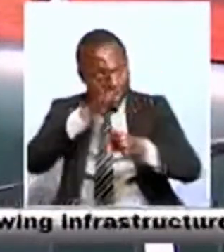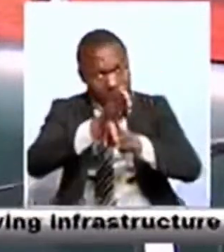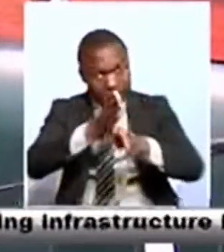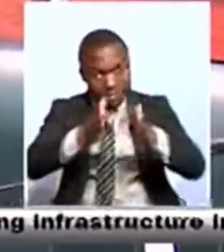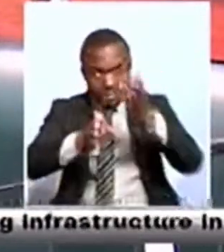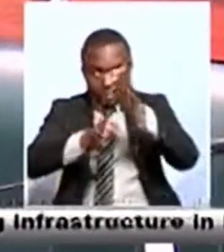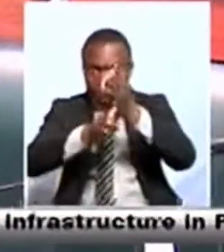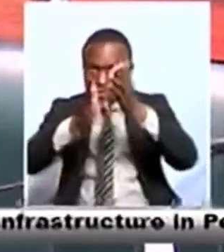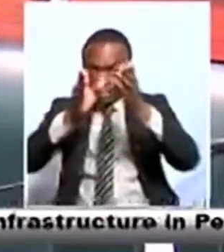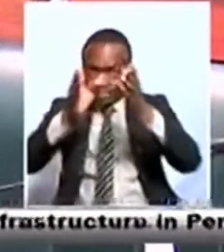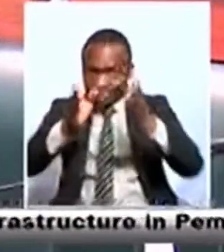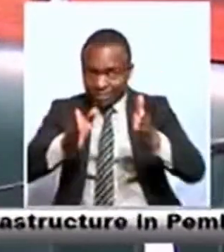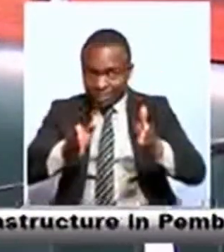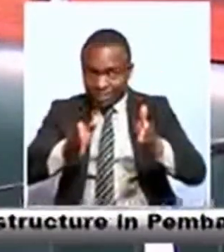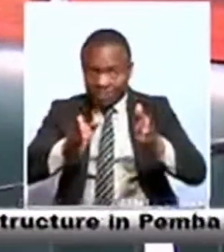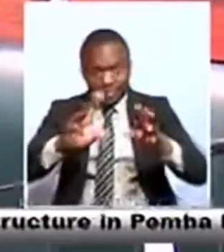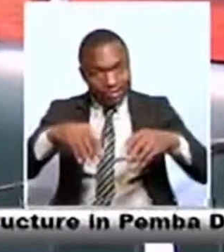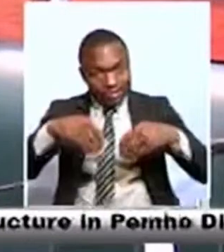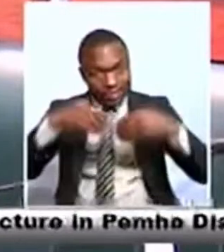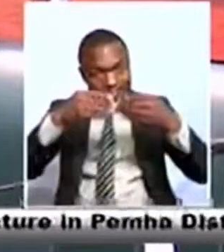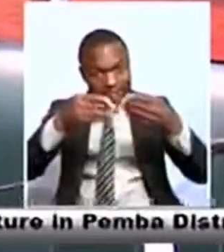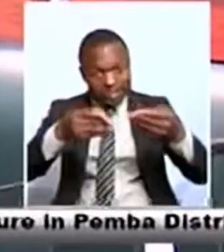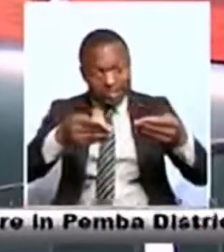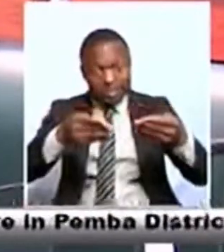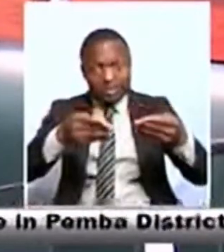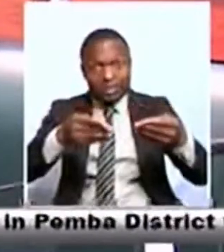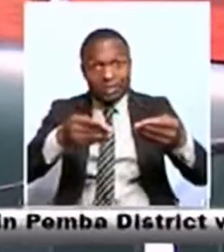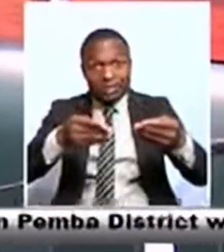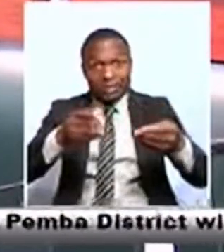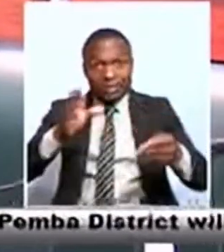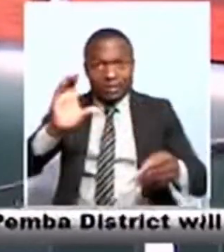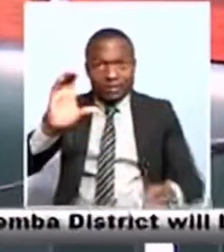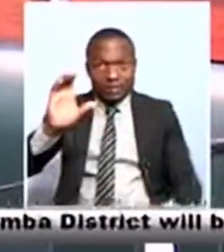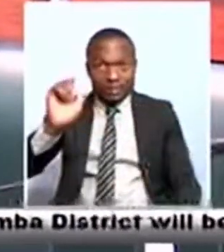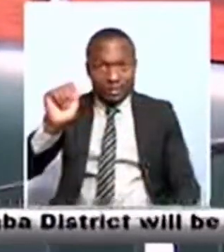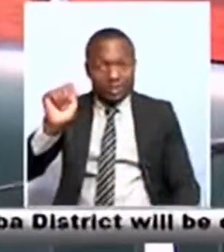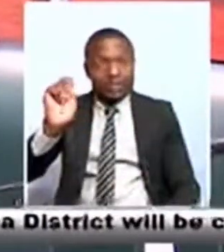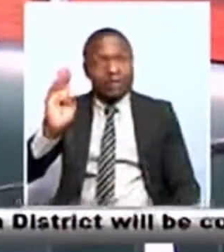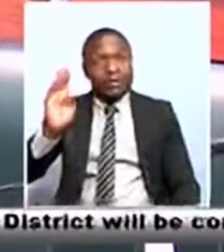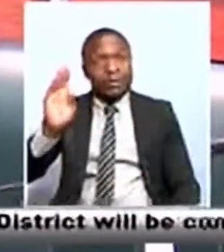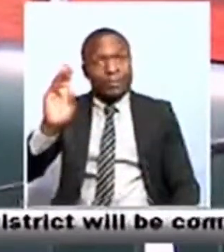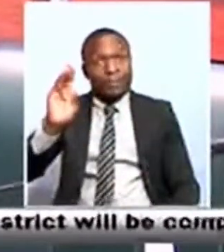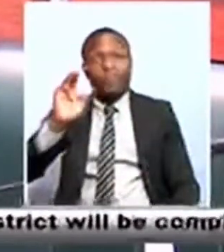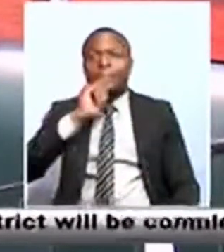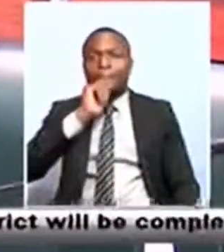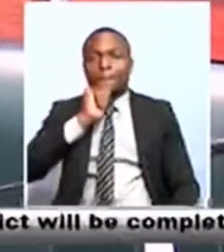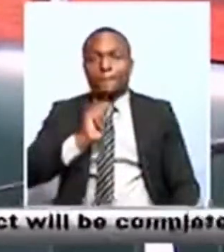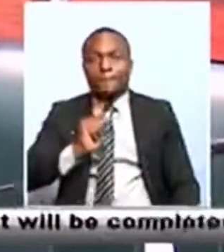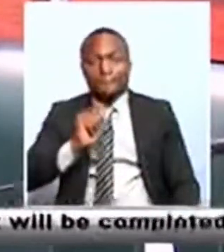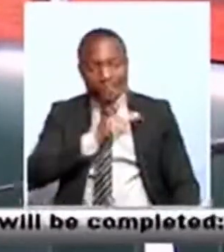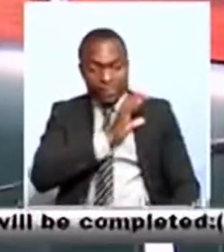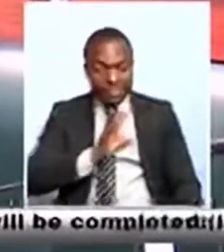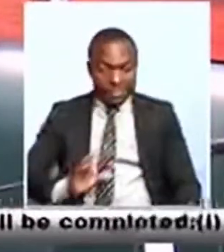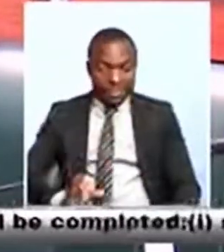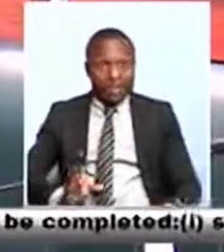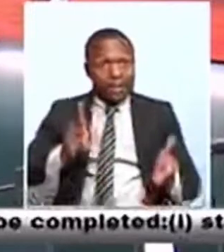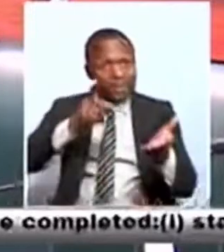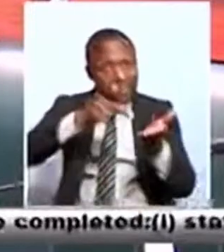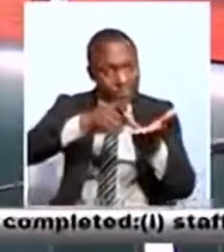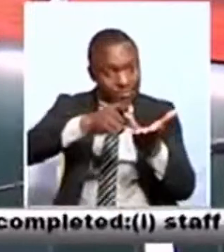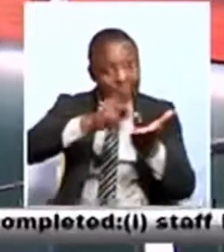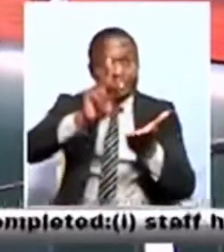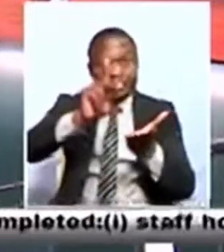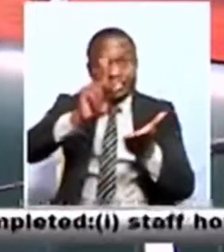was given this contract was Cabman Limited, and they were paid the initial